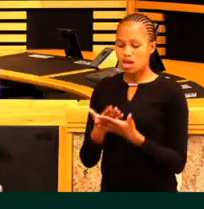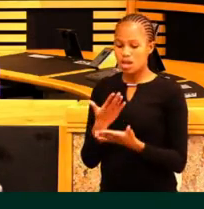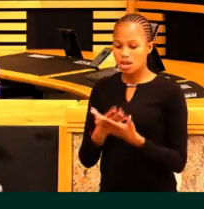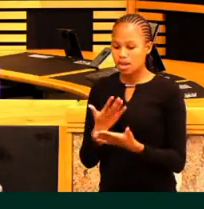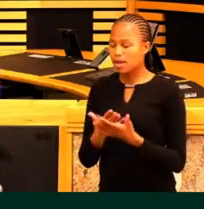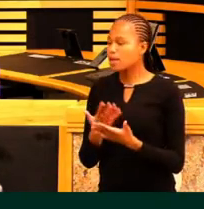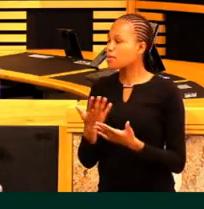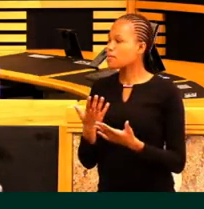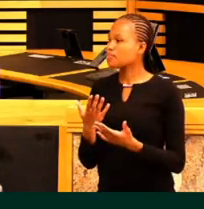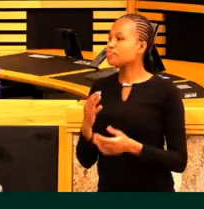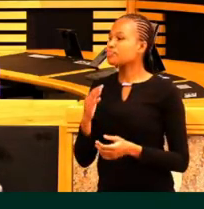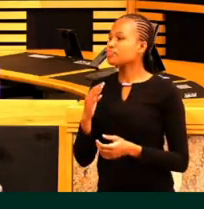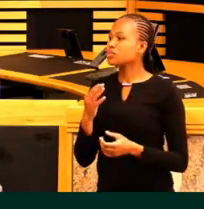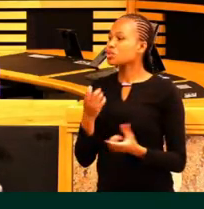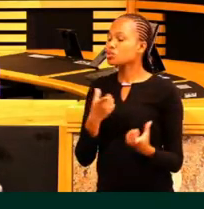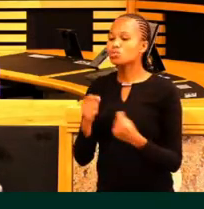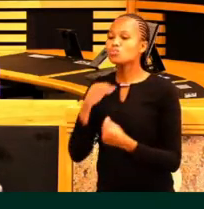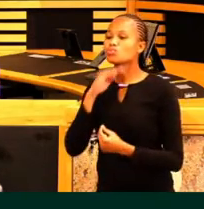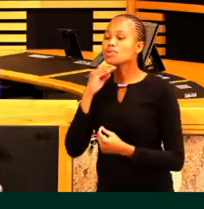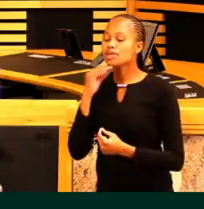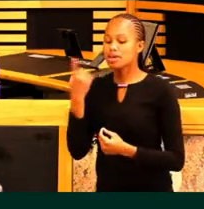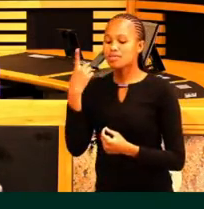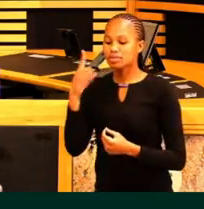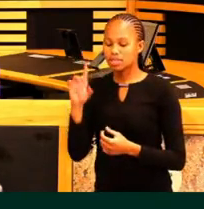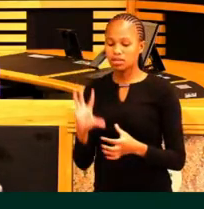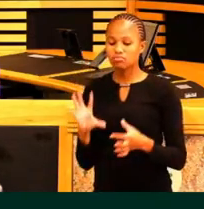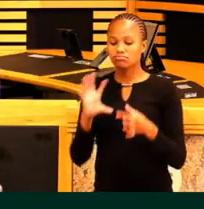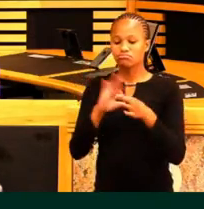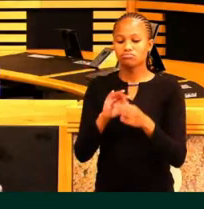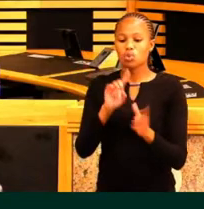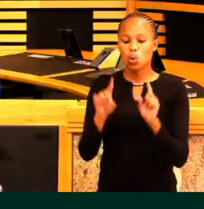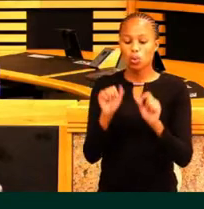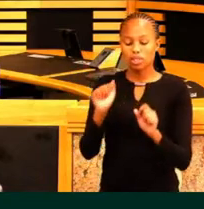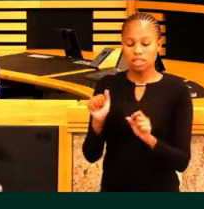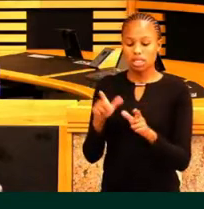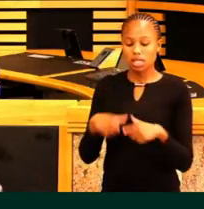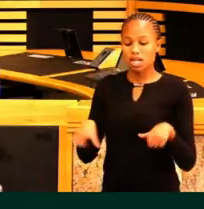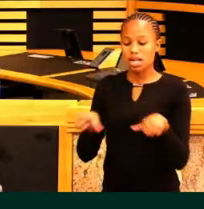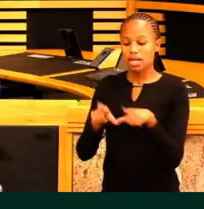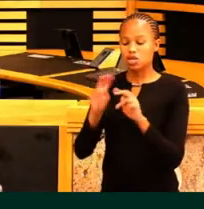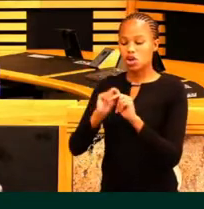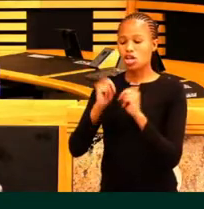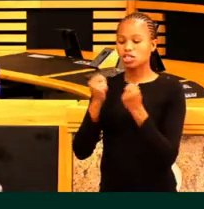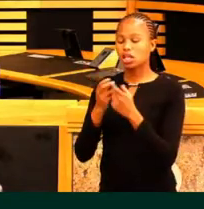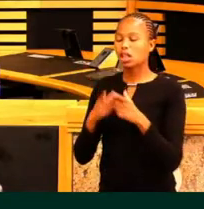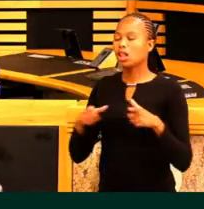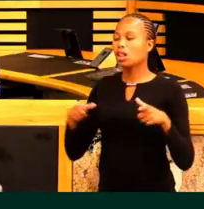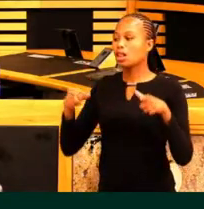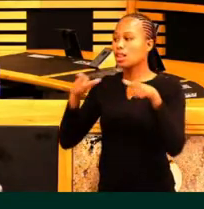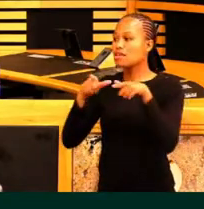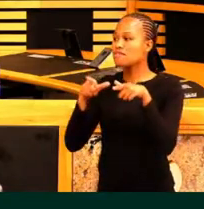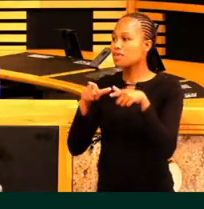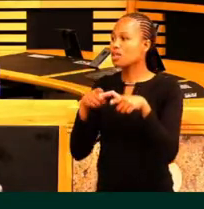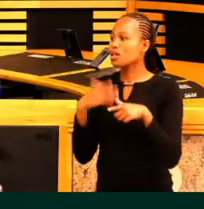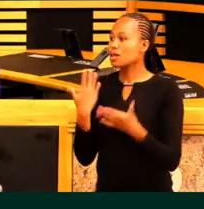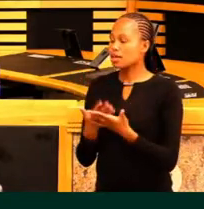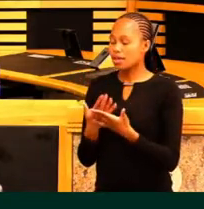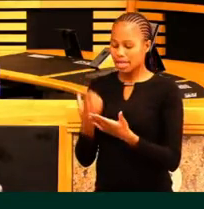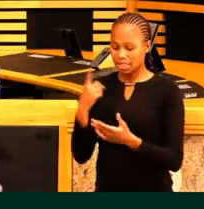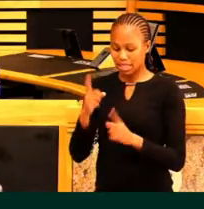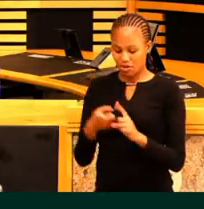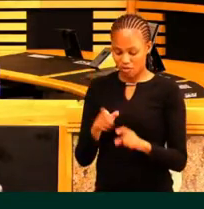capacitated enough to start engaging on the question of land on a national level at least we must start it from the